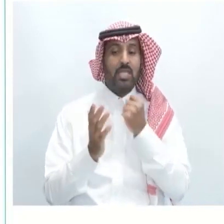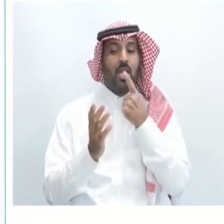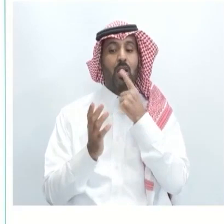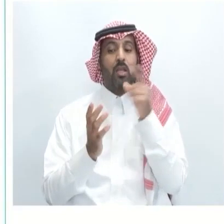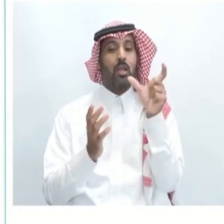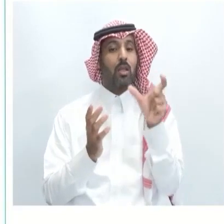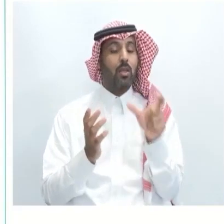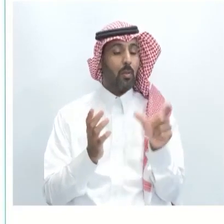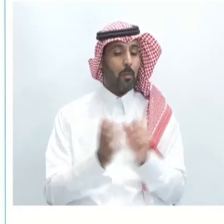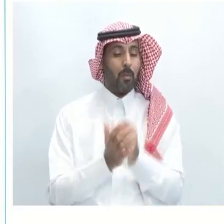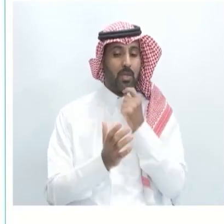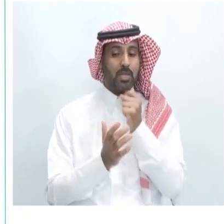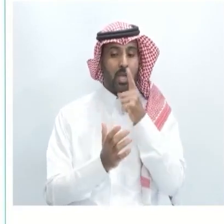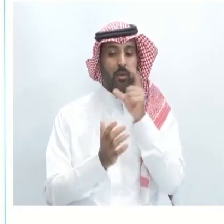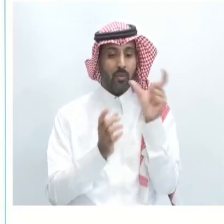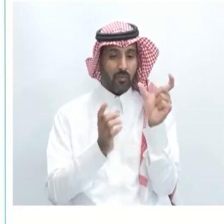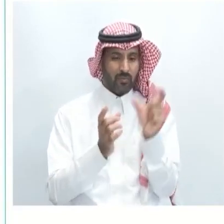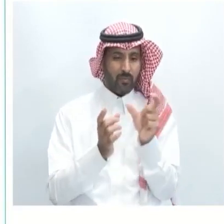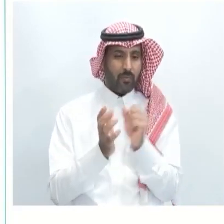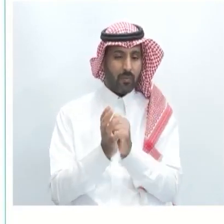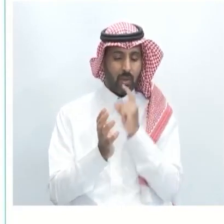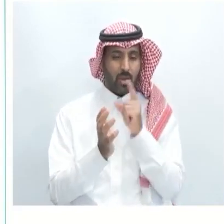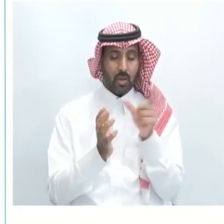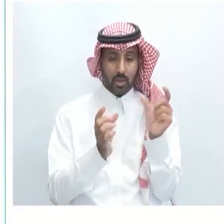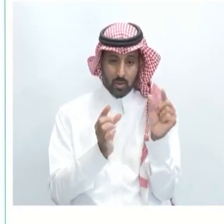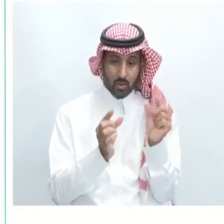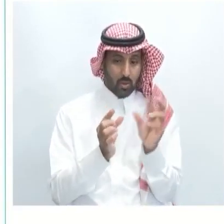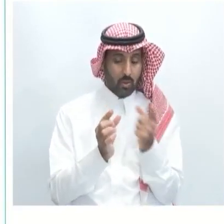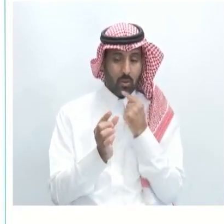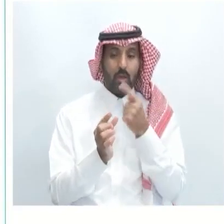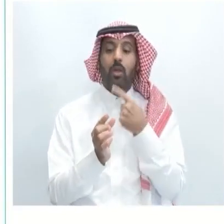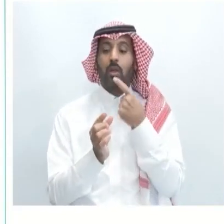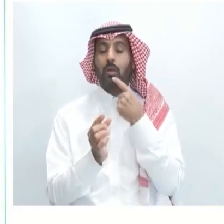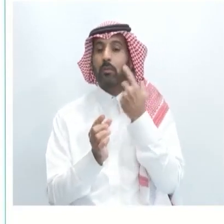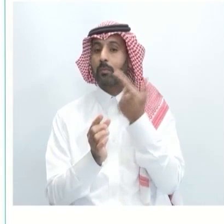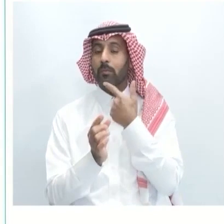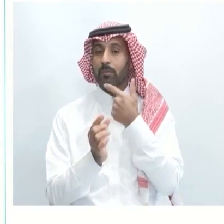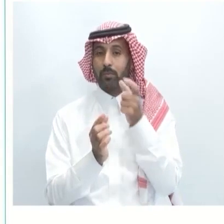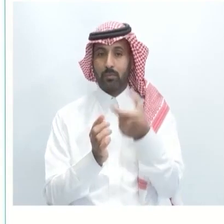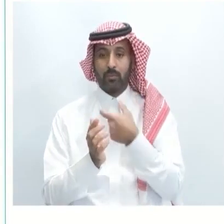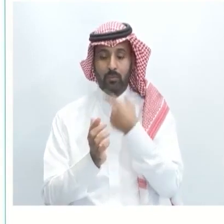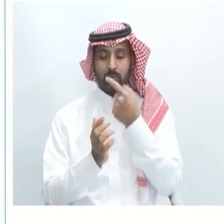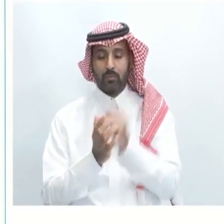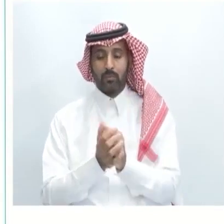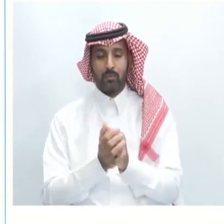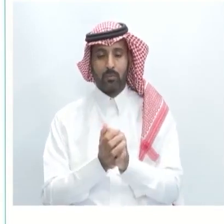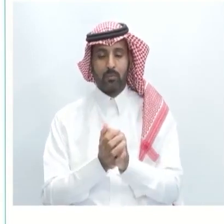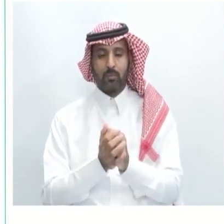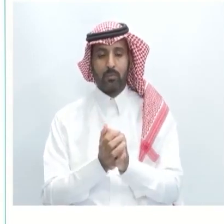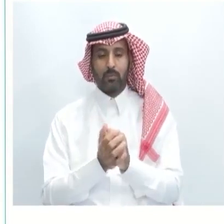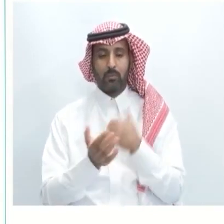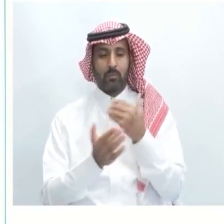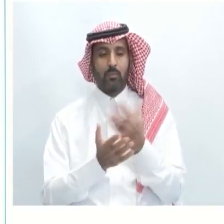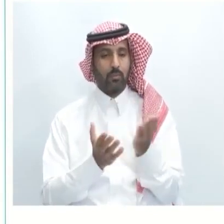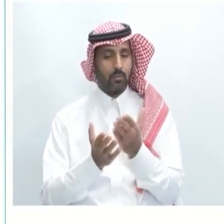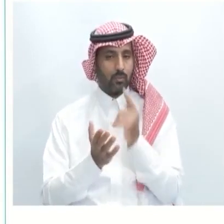a word. Find a stressed syllable in a word. This is, of course, from the pronunciation part of the lesson.